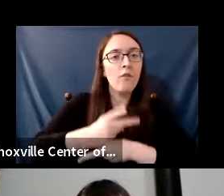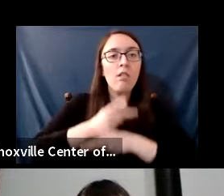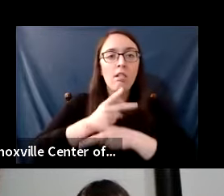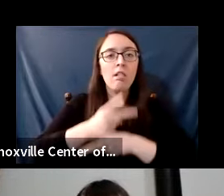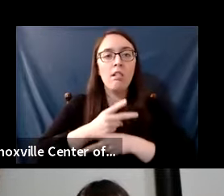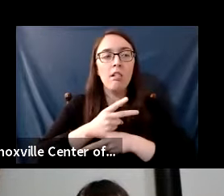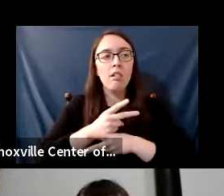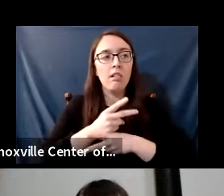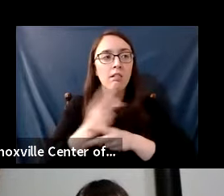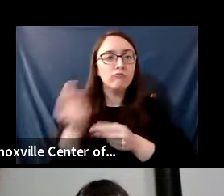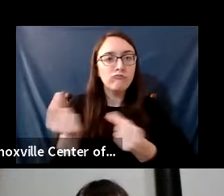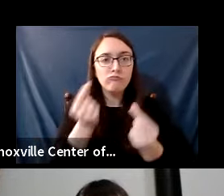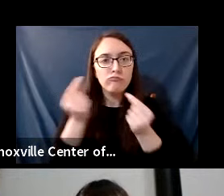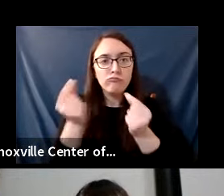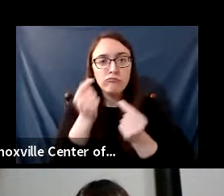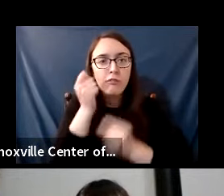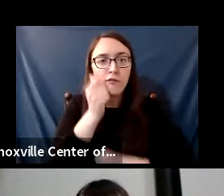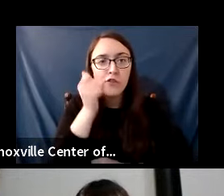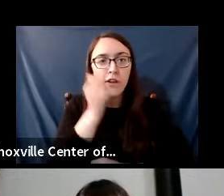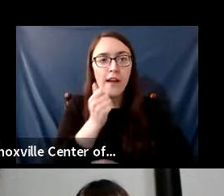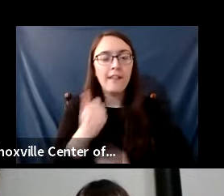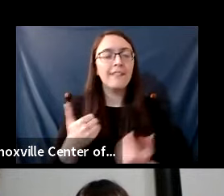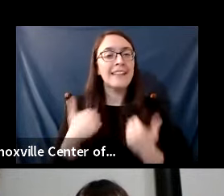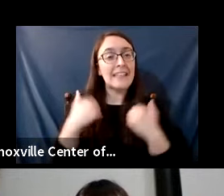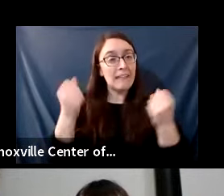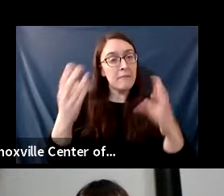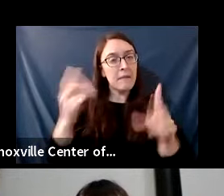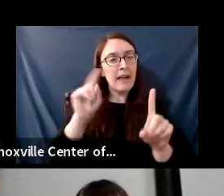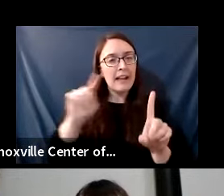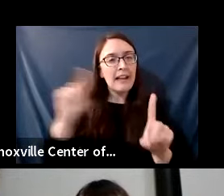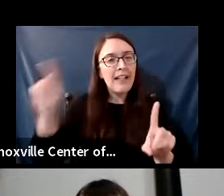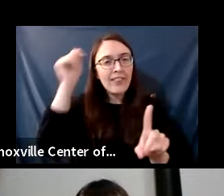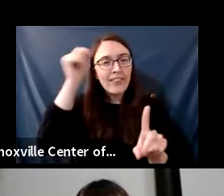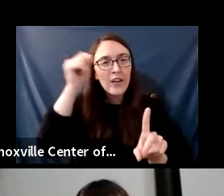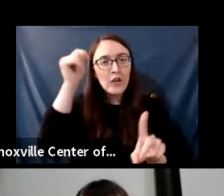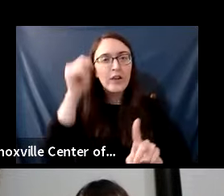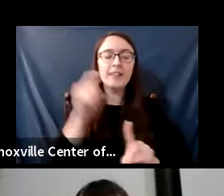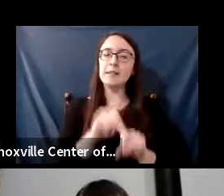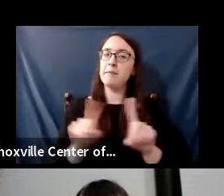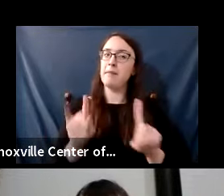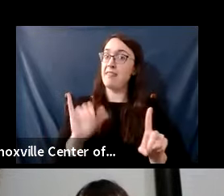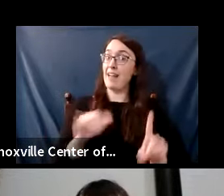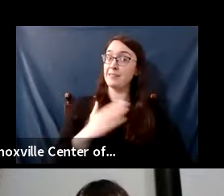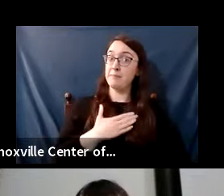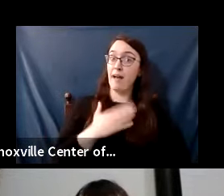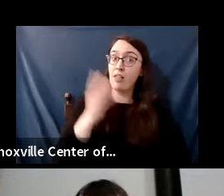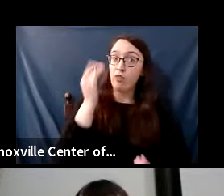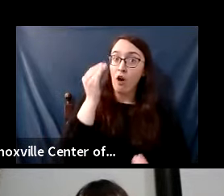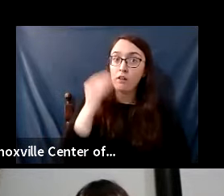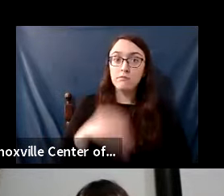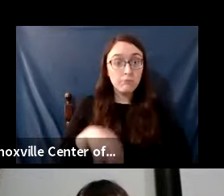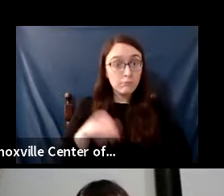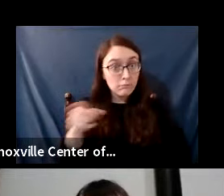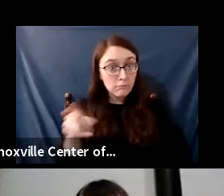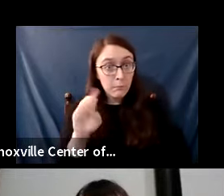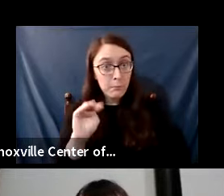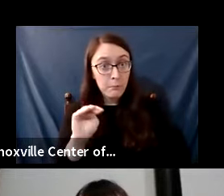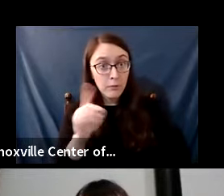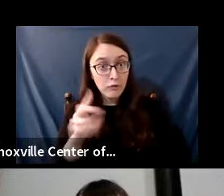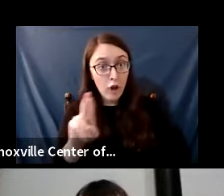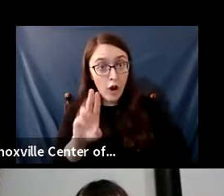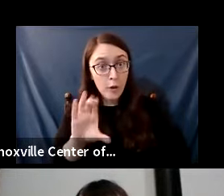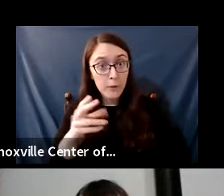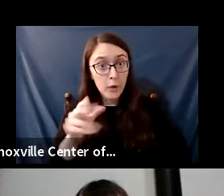There are other theories, but those are my two to start with. Dr. Buchanan, what do you have? No, that's what I was going to say,